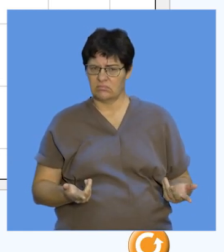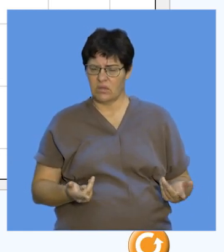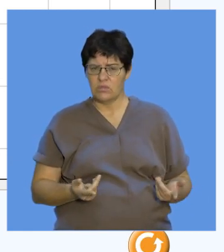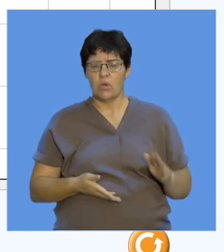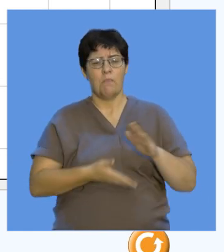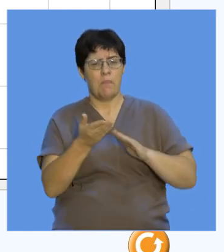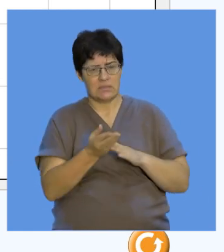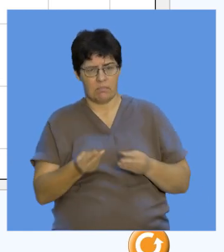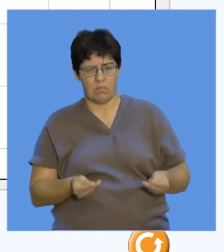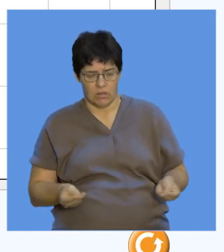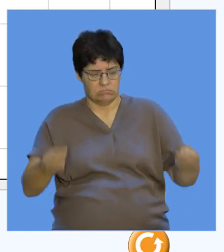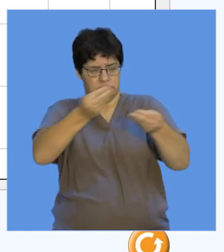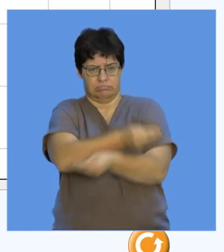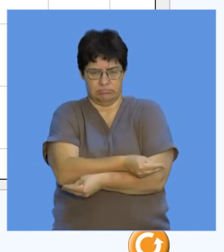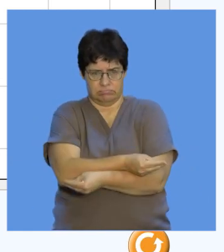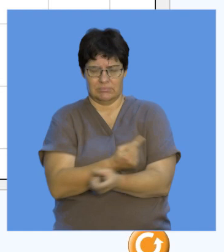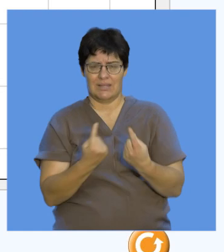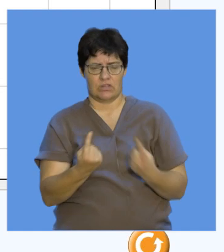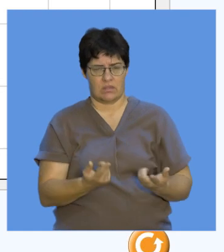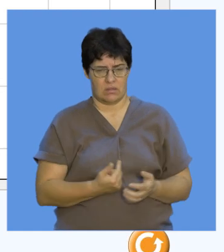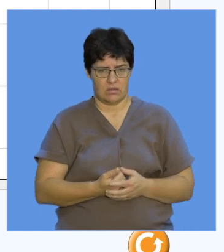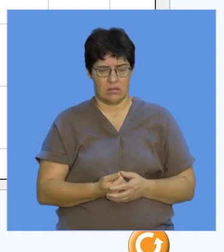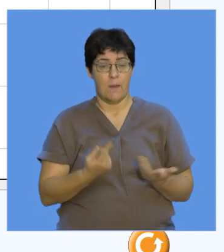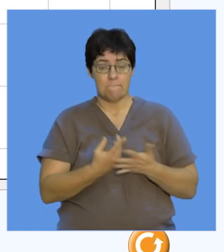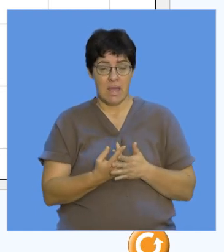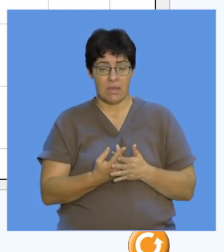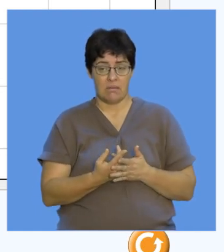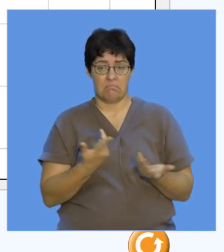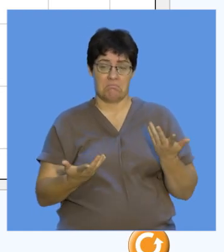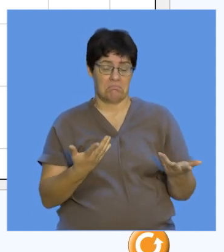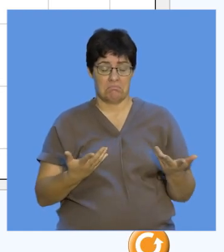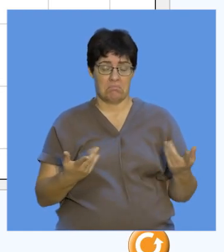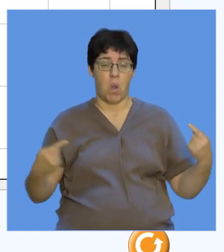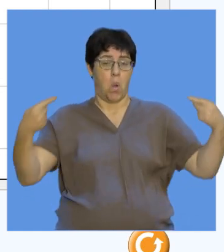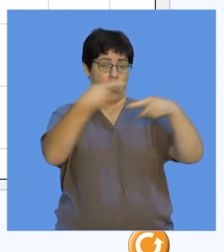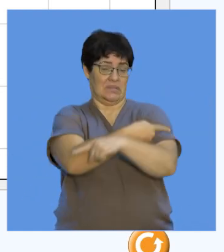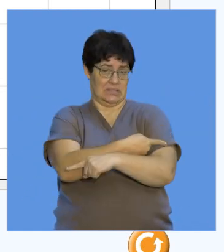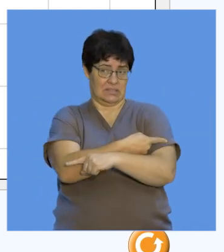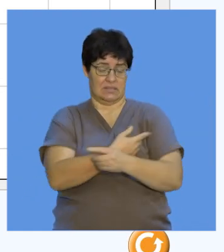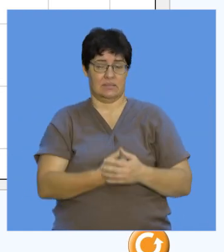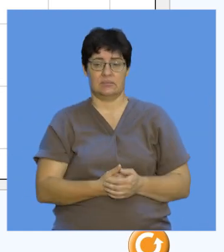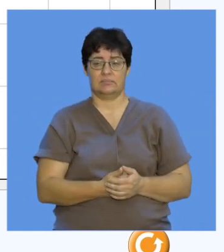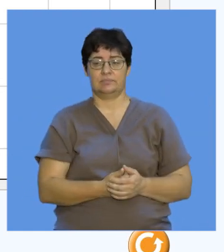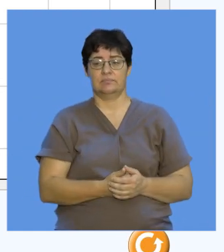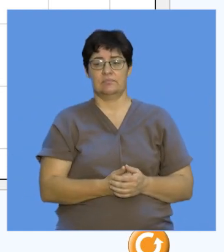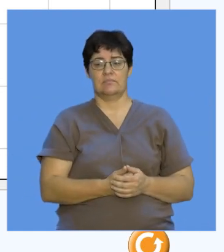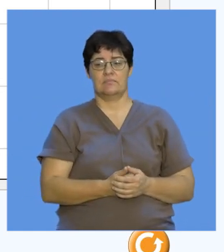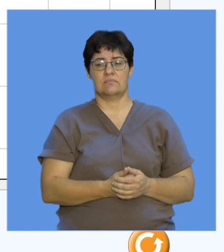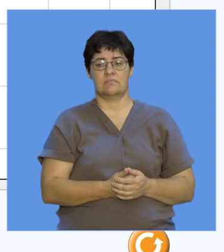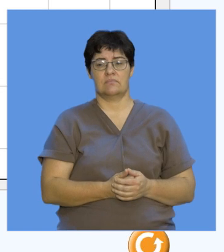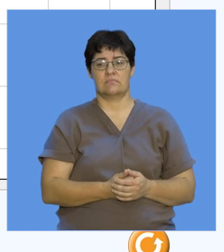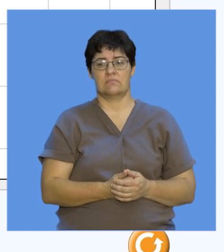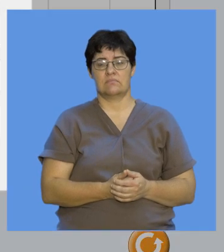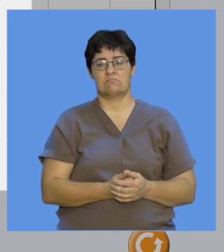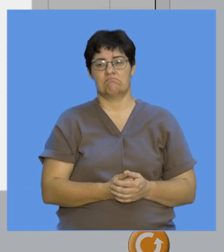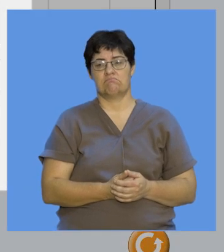each other. What if they're going in opposite directions? So let's reset this. Let's